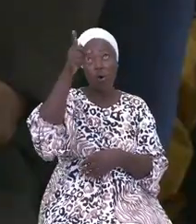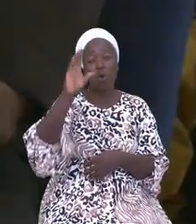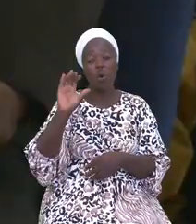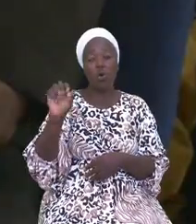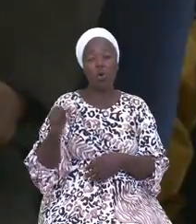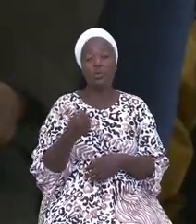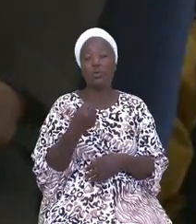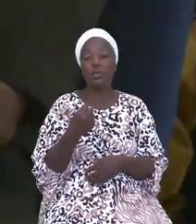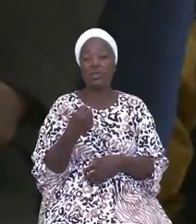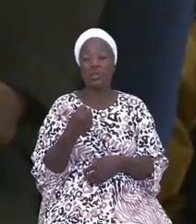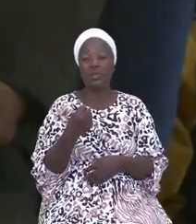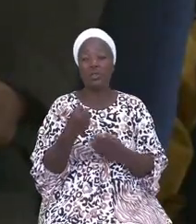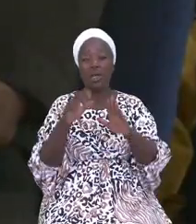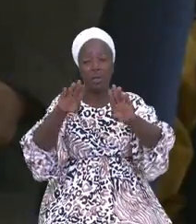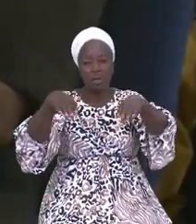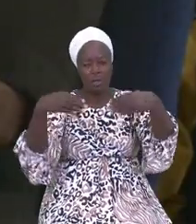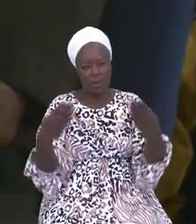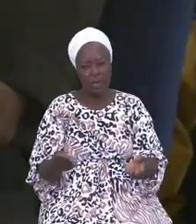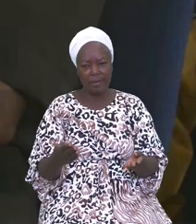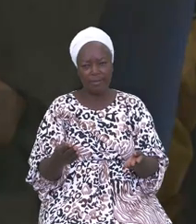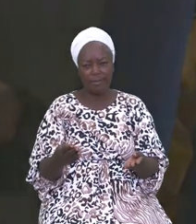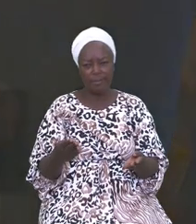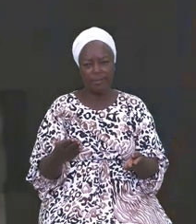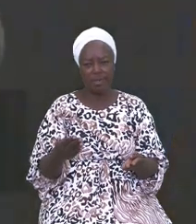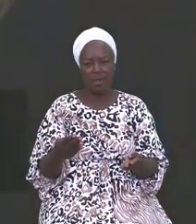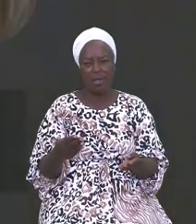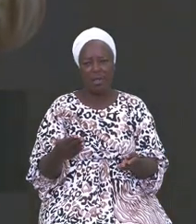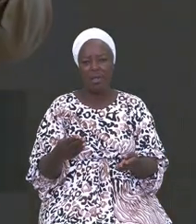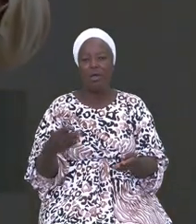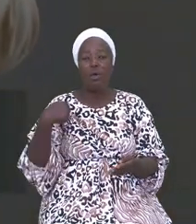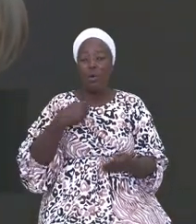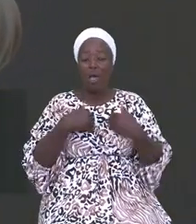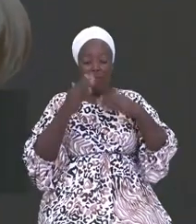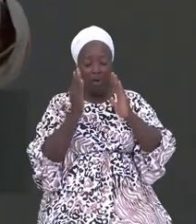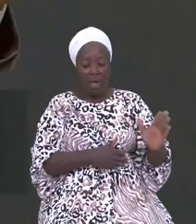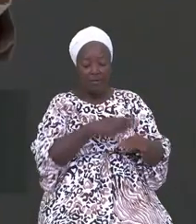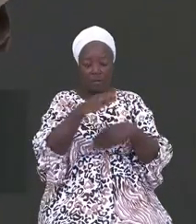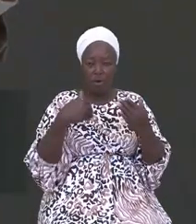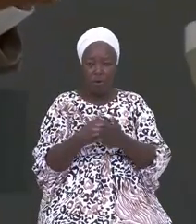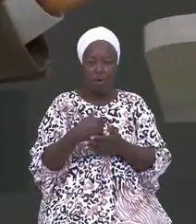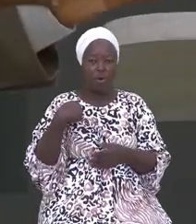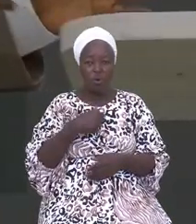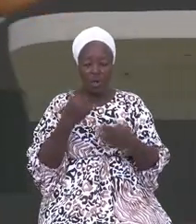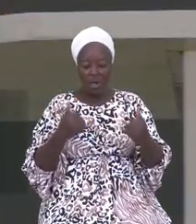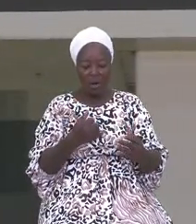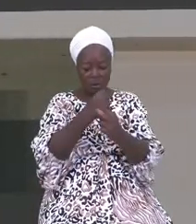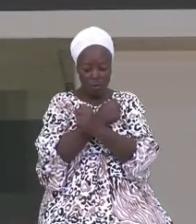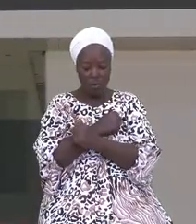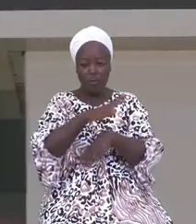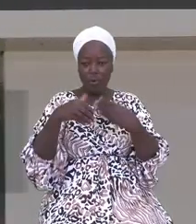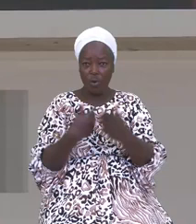left all. We now love all. And because of that, we are